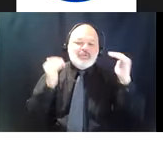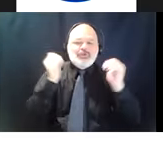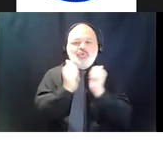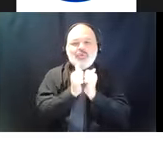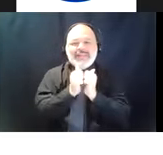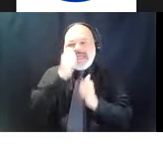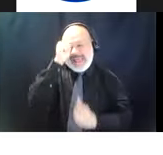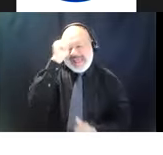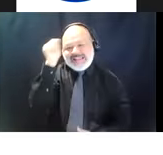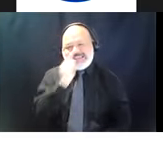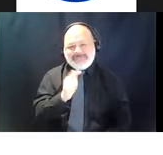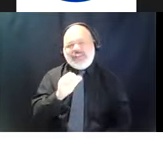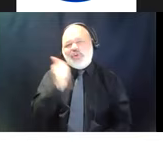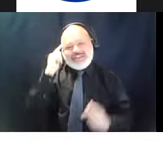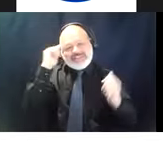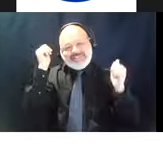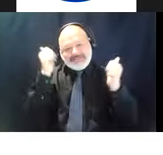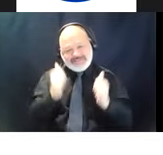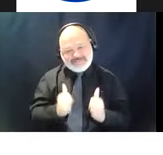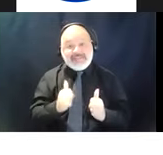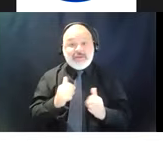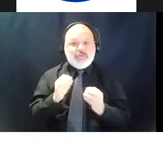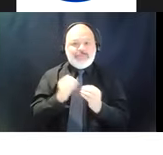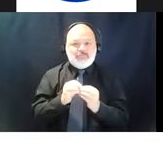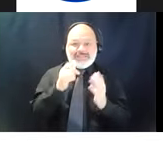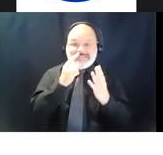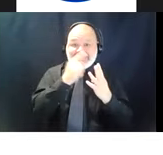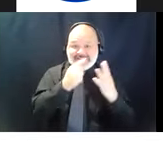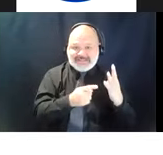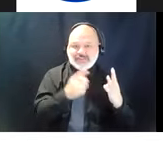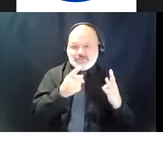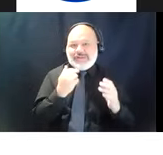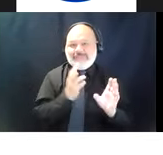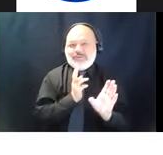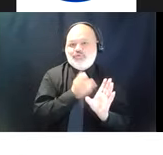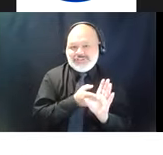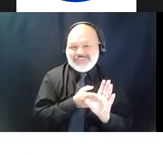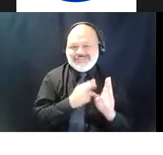other dementias. We'll have more details to come, so be sure to register in advance.